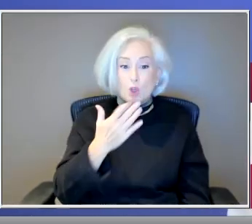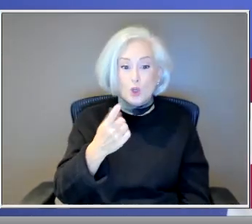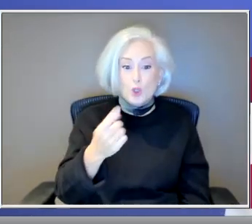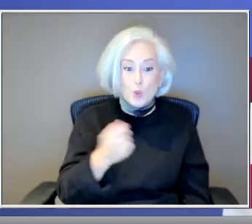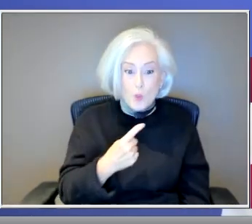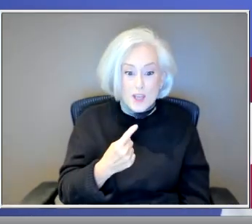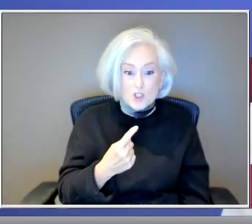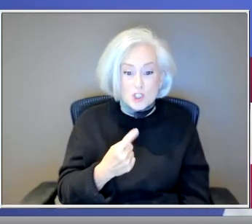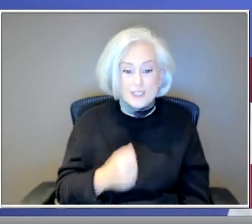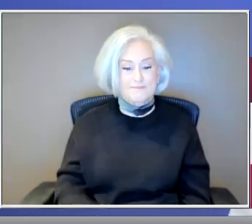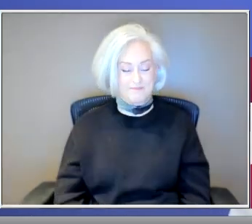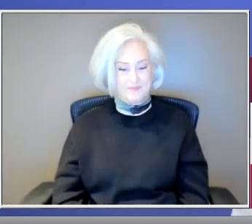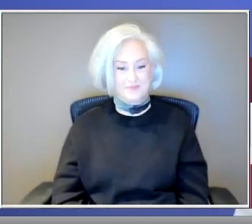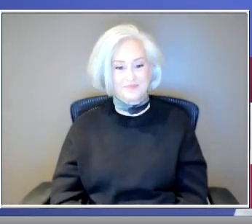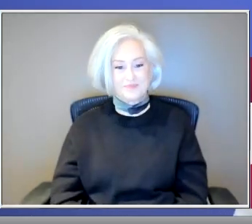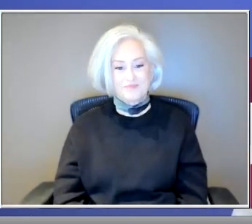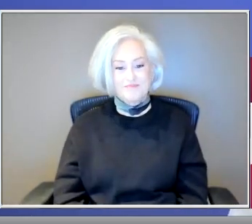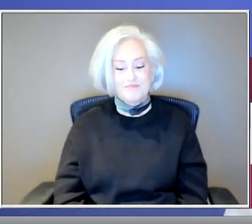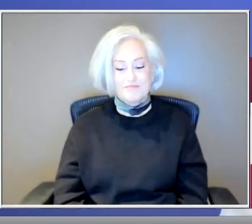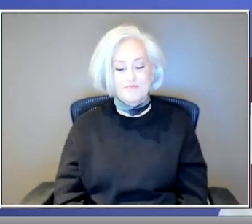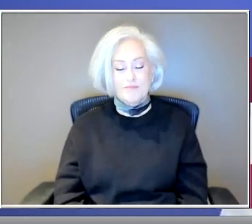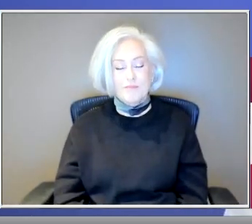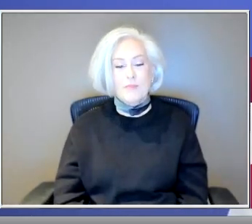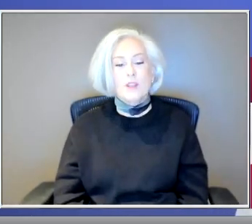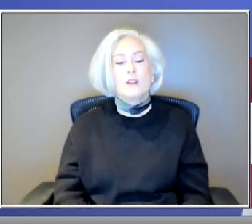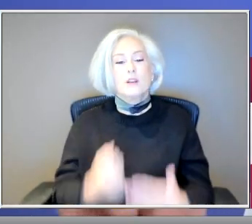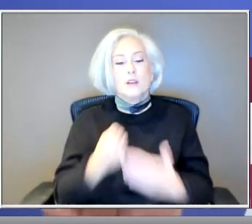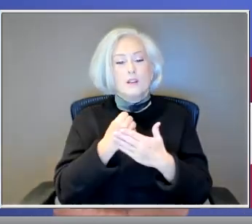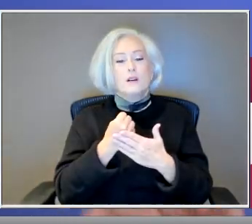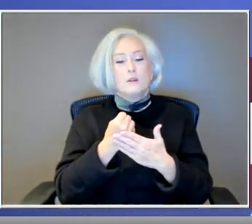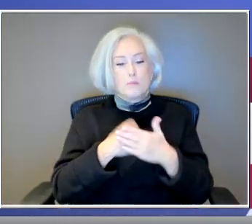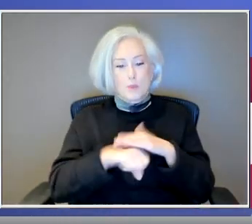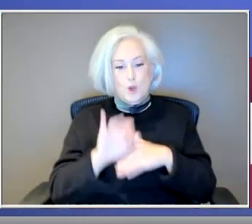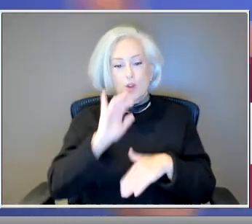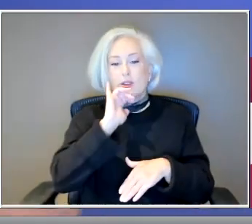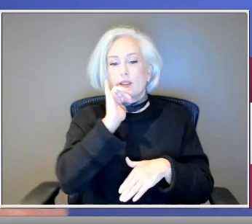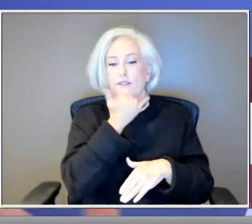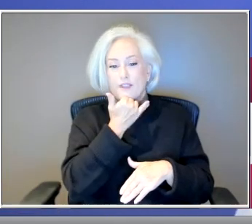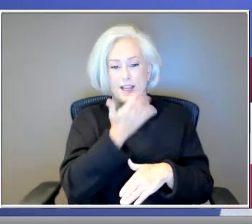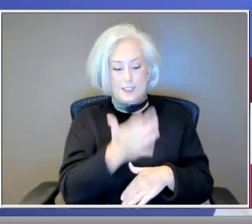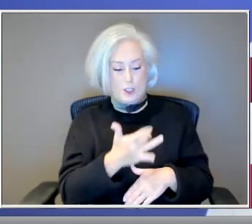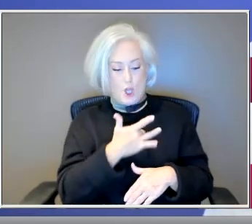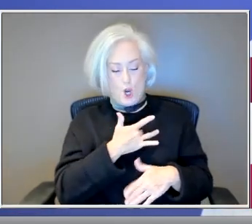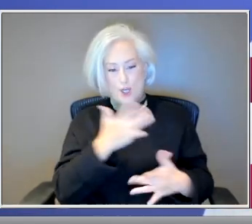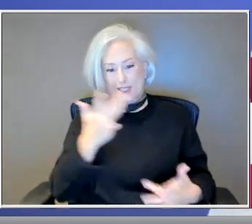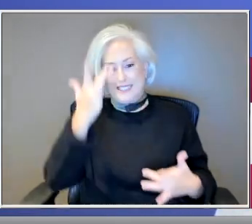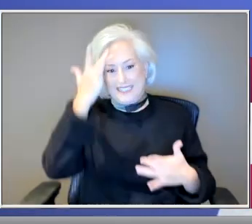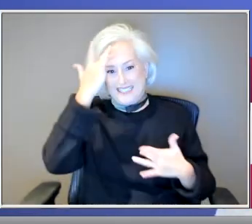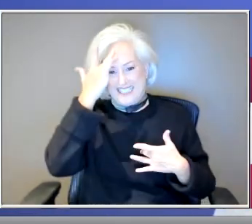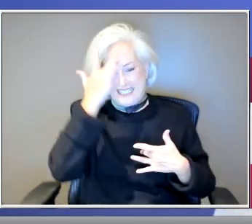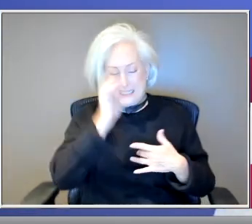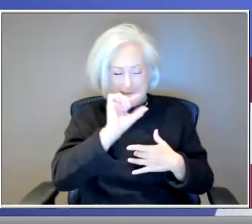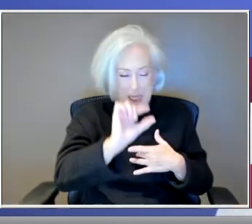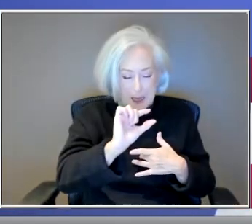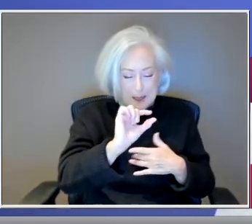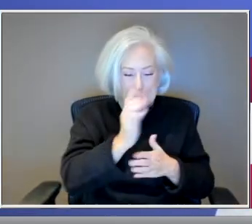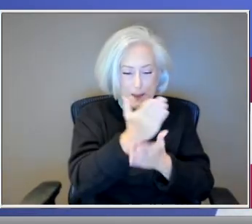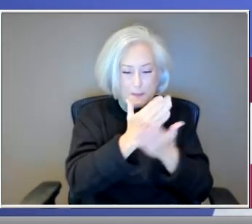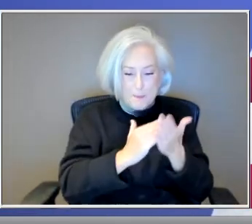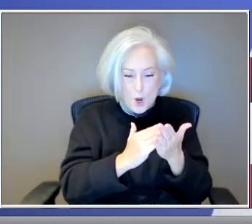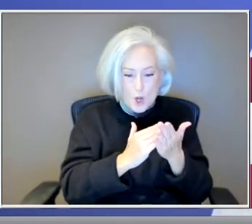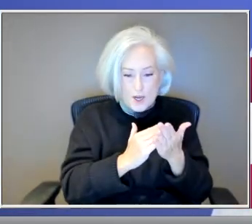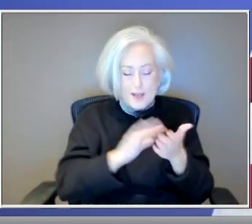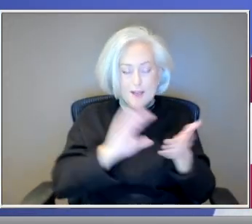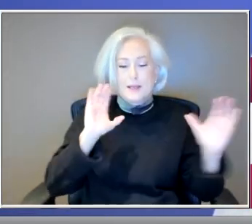that congenital heart disease is a tiny fraction of the broad world of cardiology. And so for most